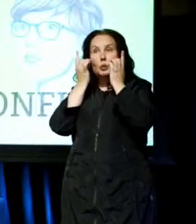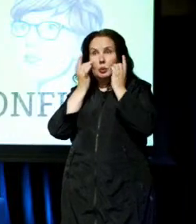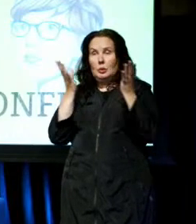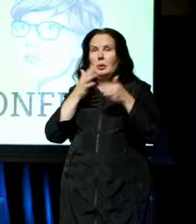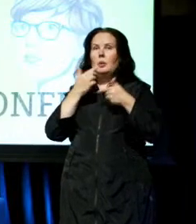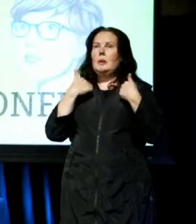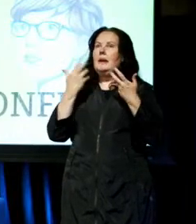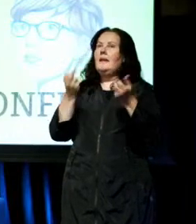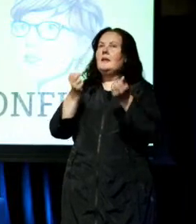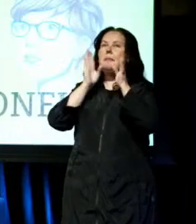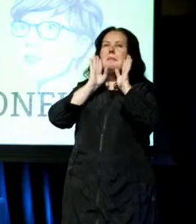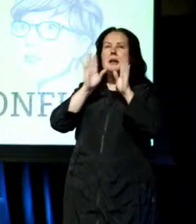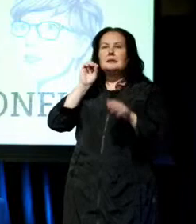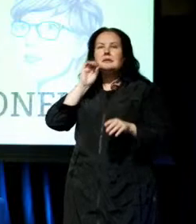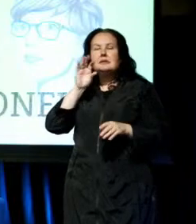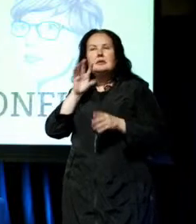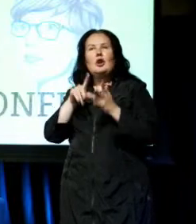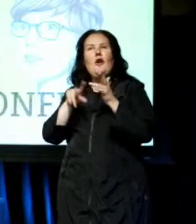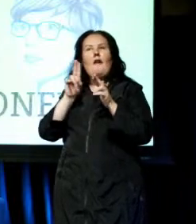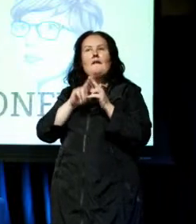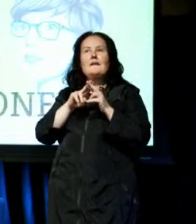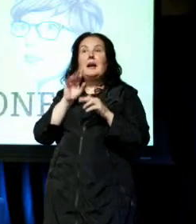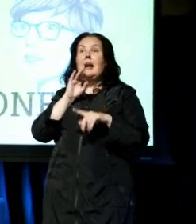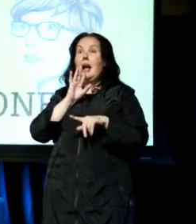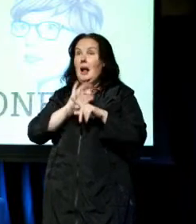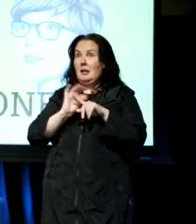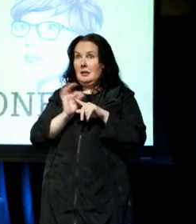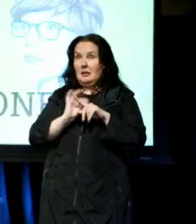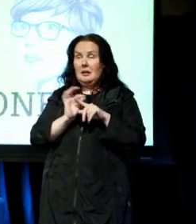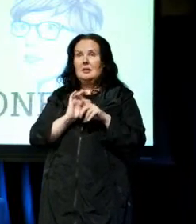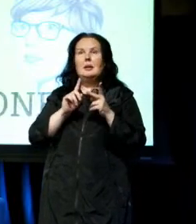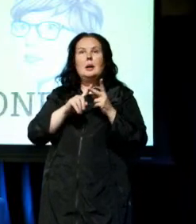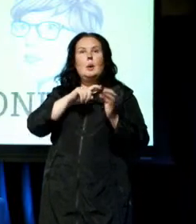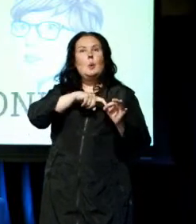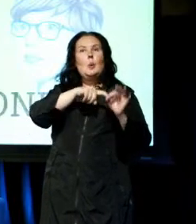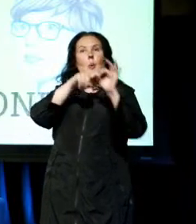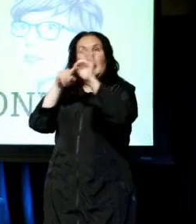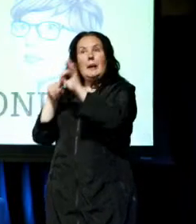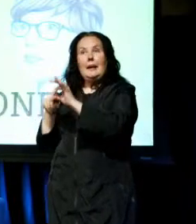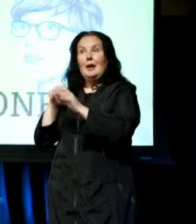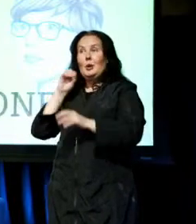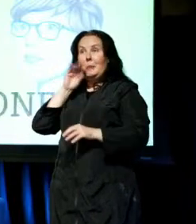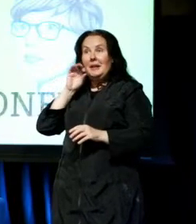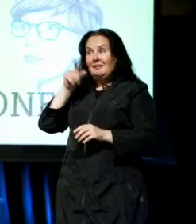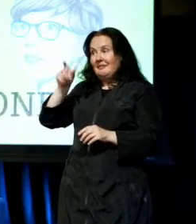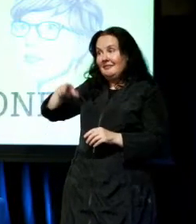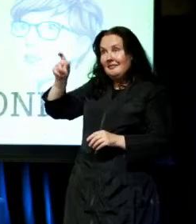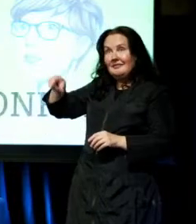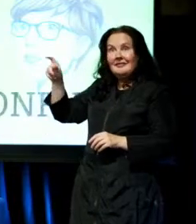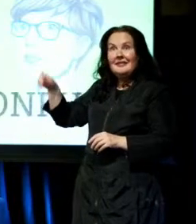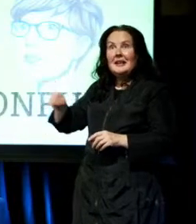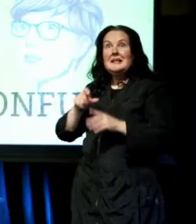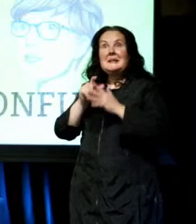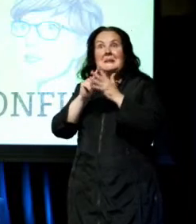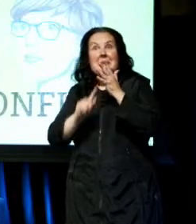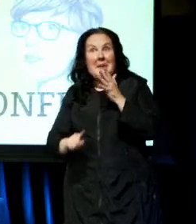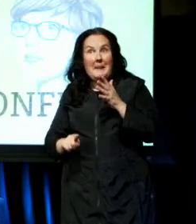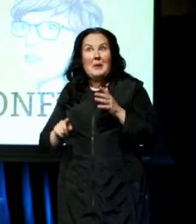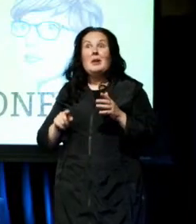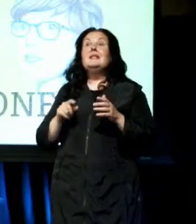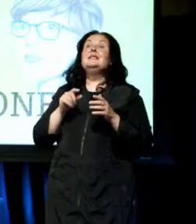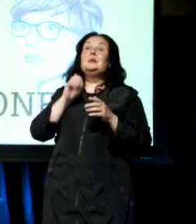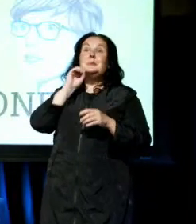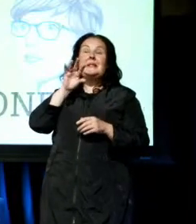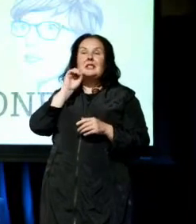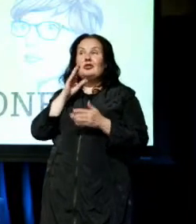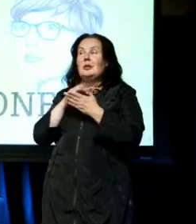you know, comedians of colour and queer comedians and disabled comedians, and yeah, if memory serves, you crushed it. Oh, thank